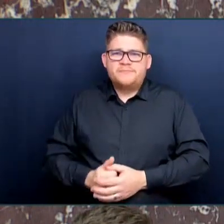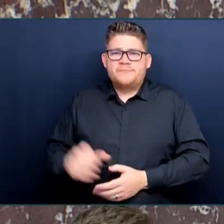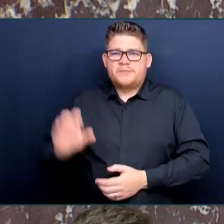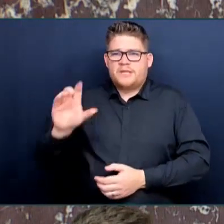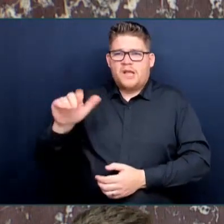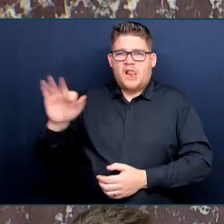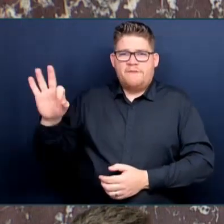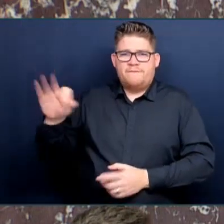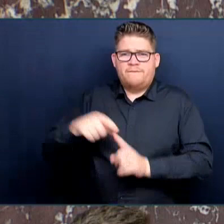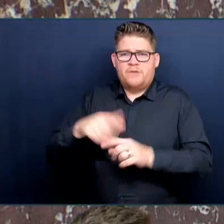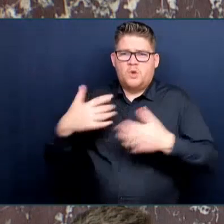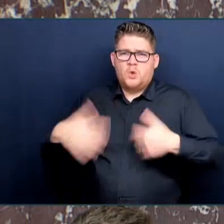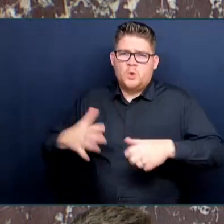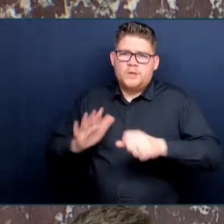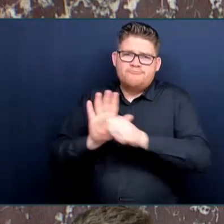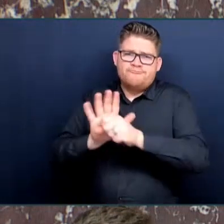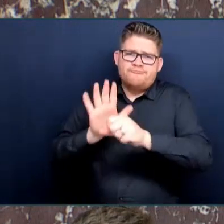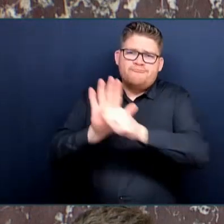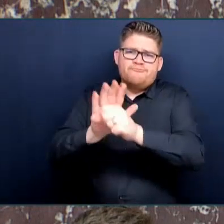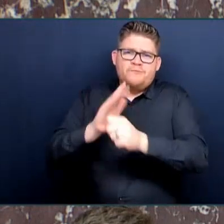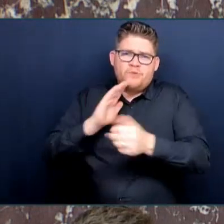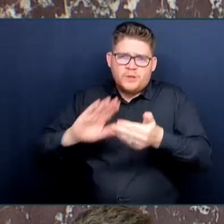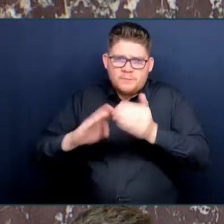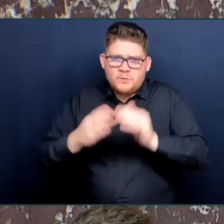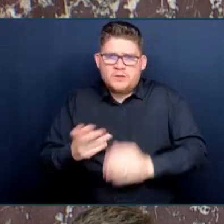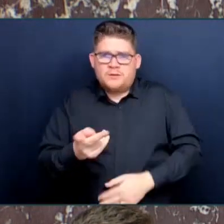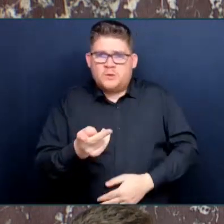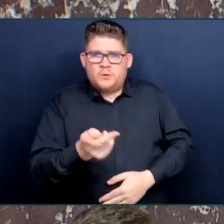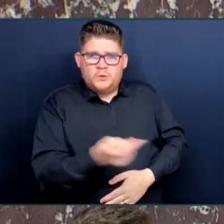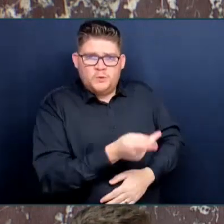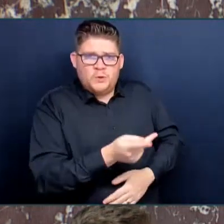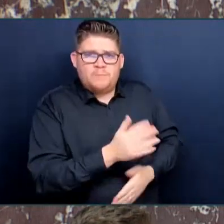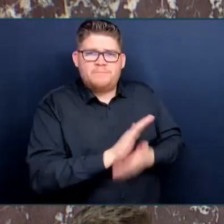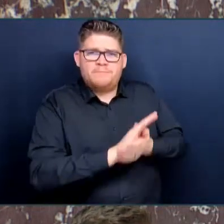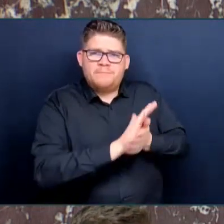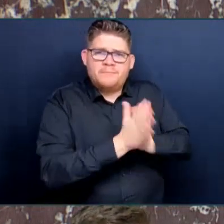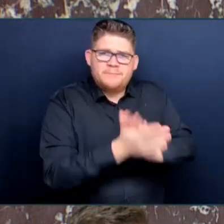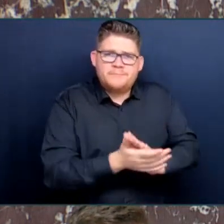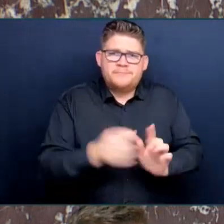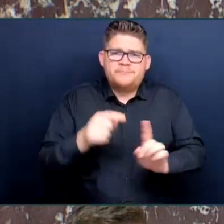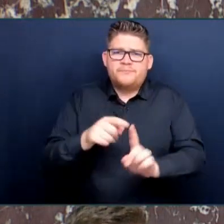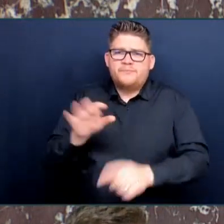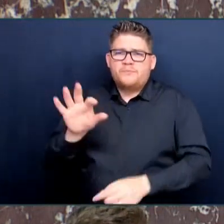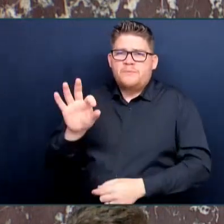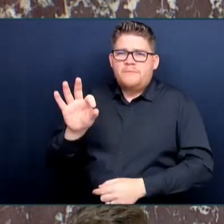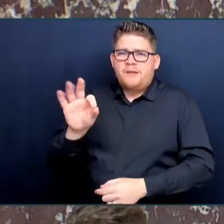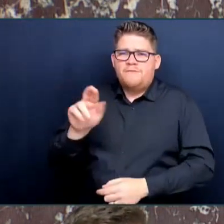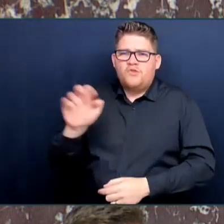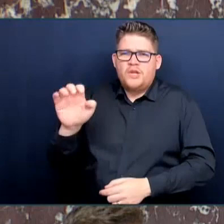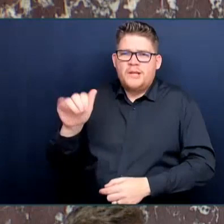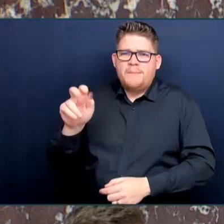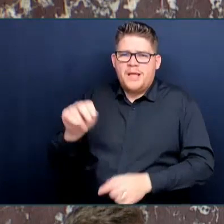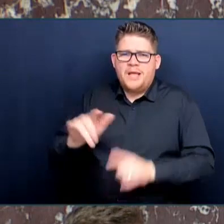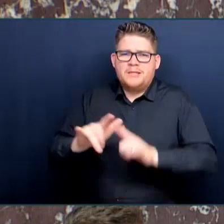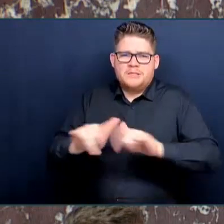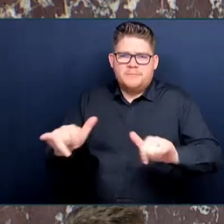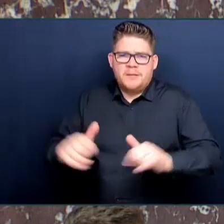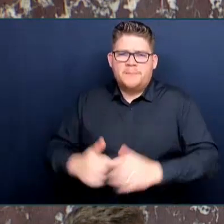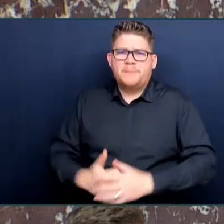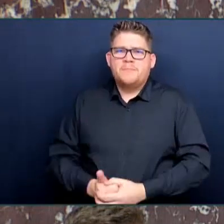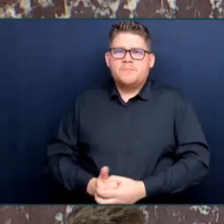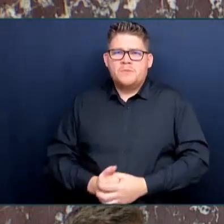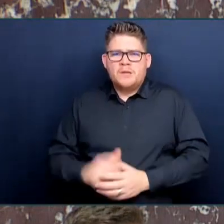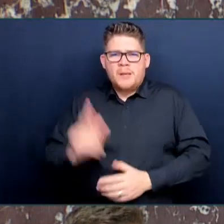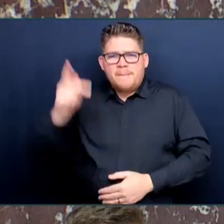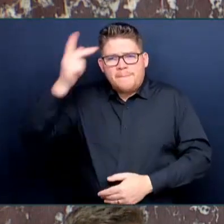in various stages of their post-political lives. They both did a tremendous amount of work in our communities. Again, Cliff was somebody